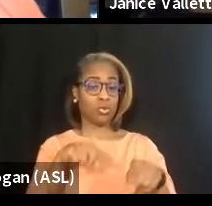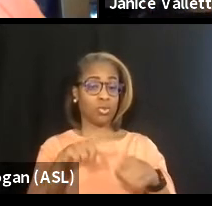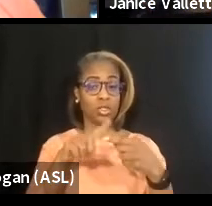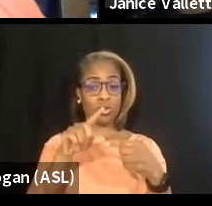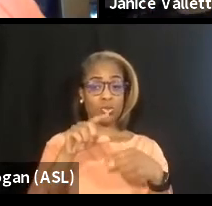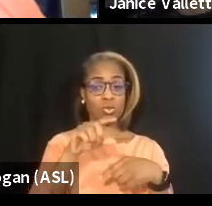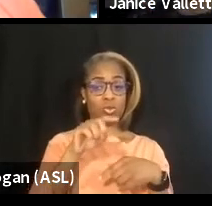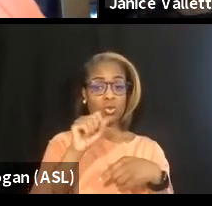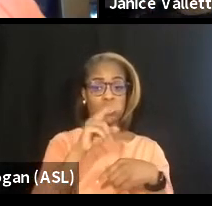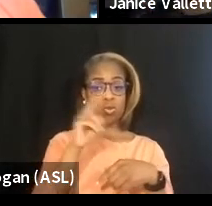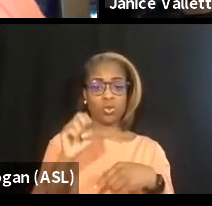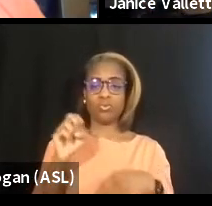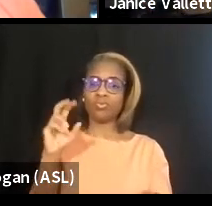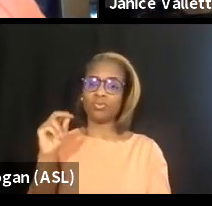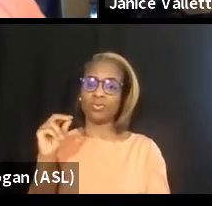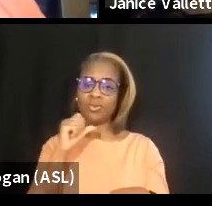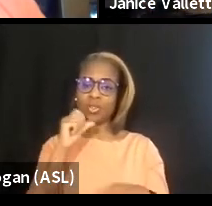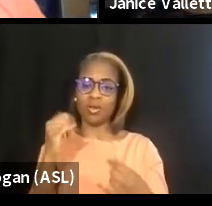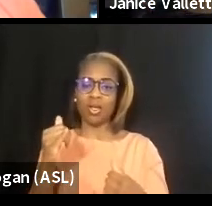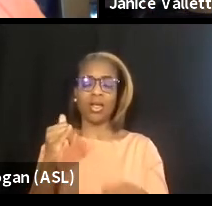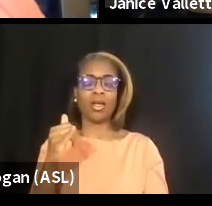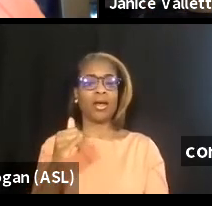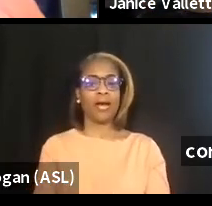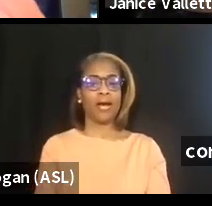I would note that there were three